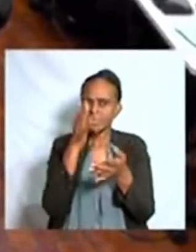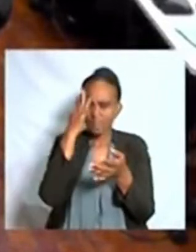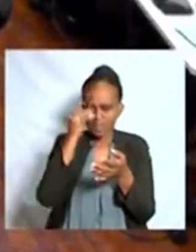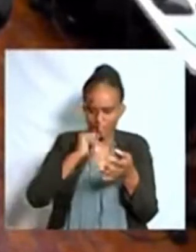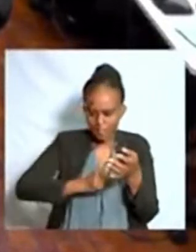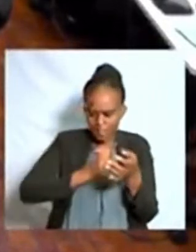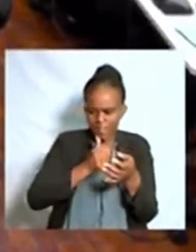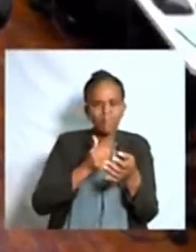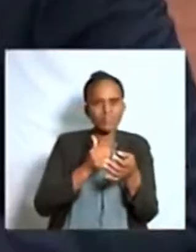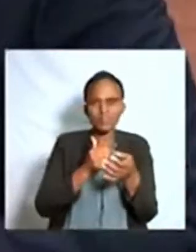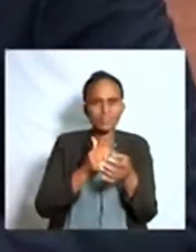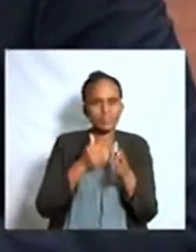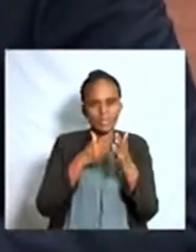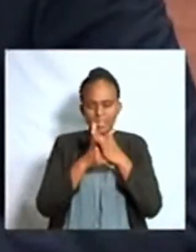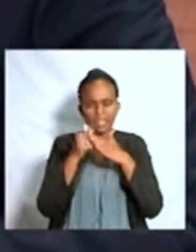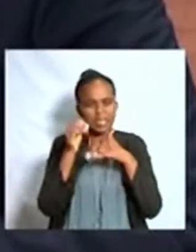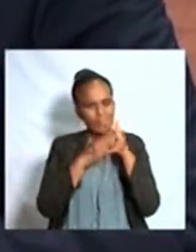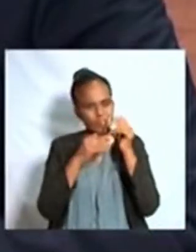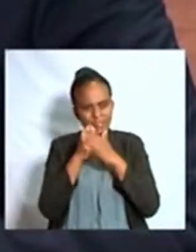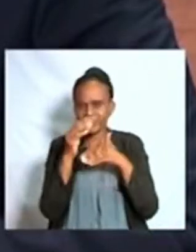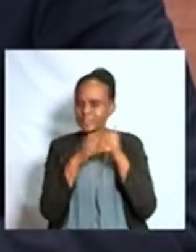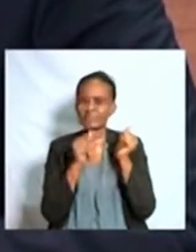are not comfortable with